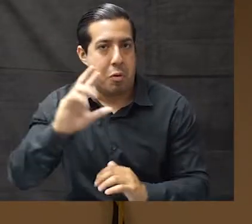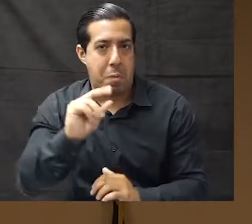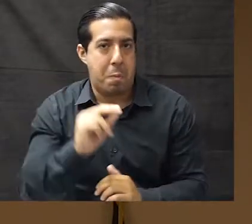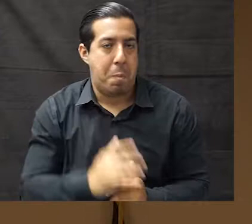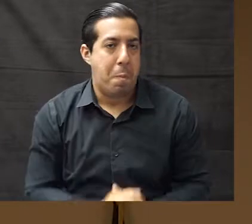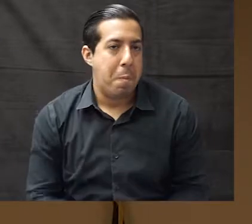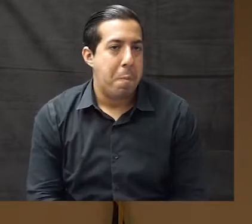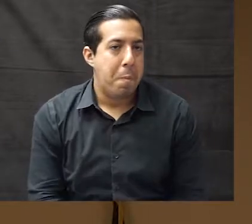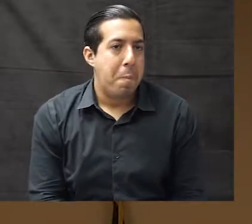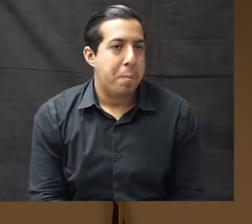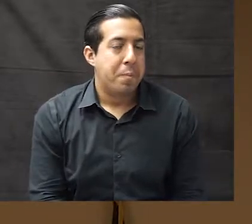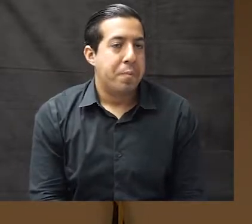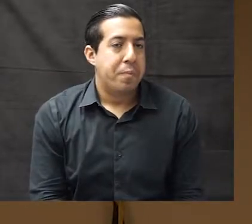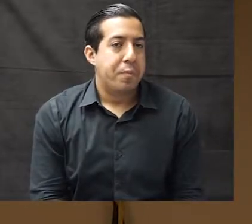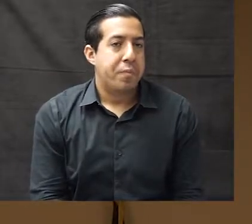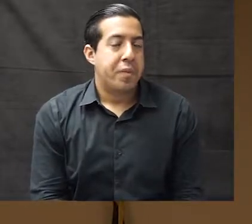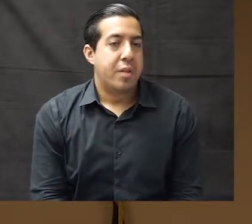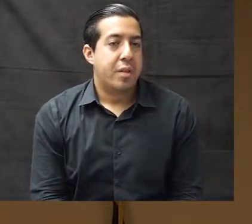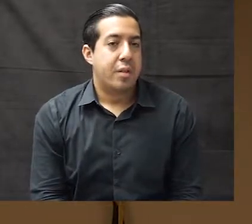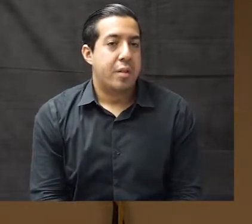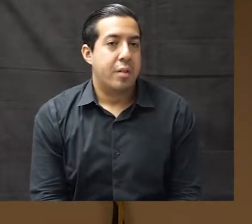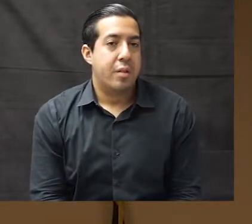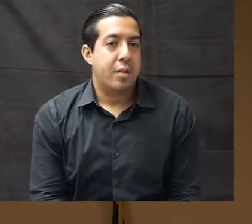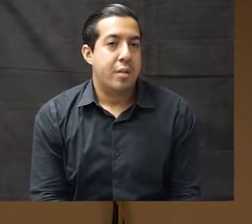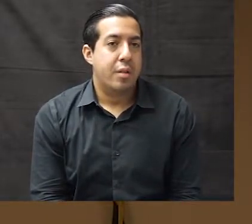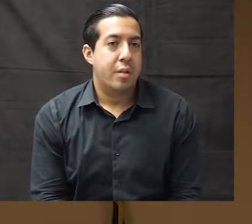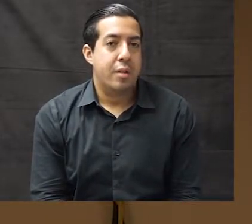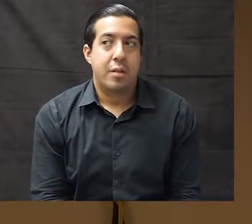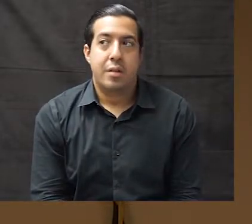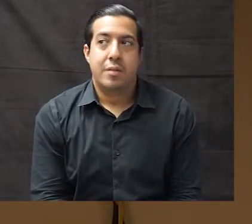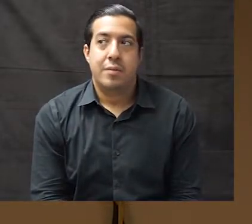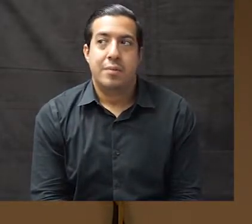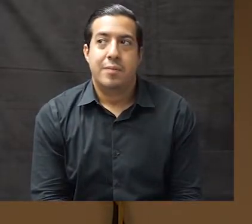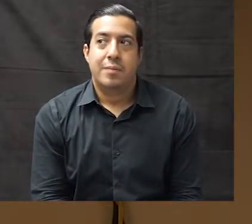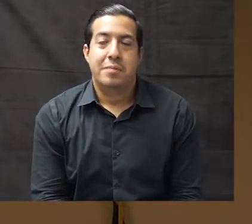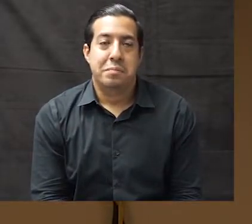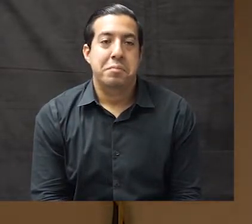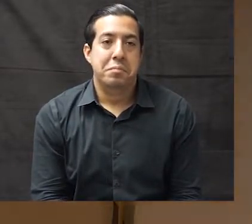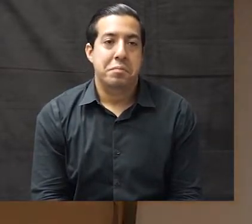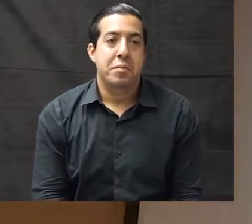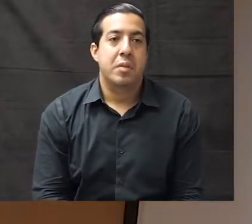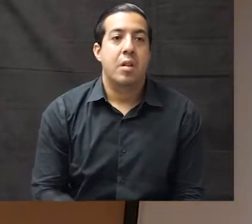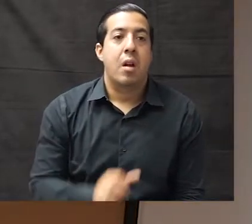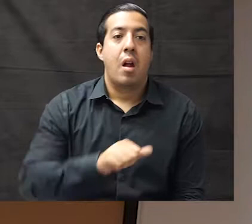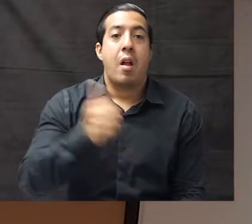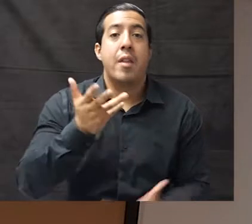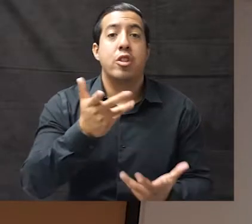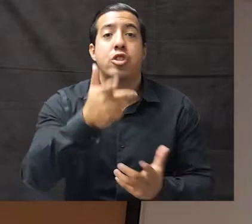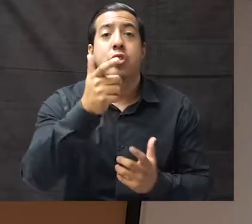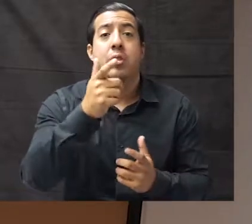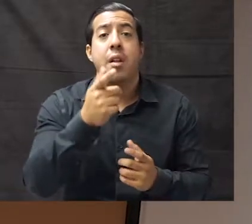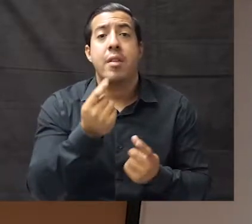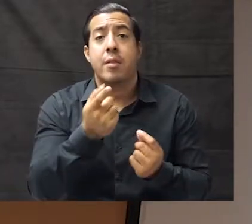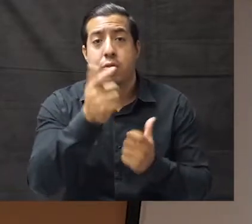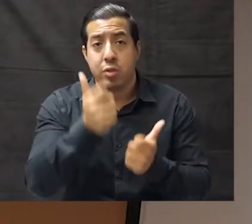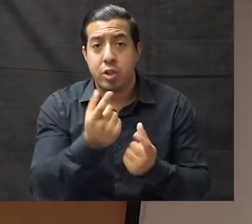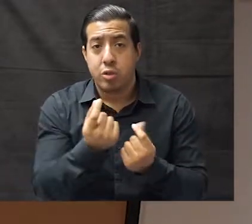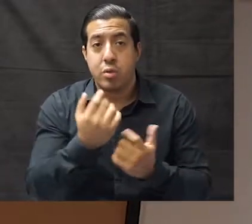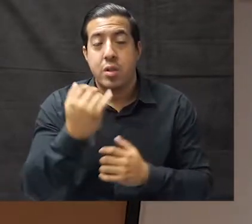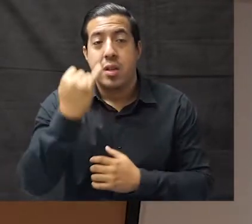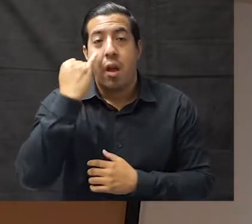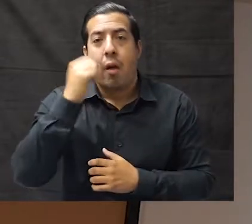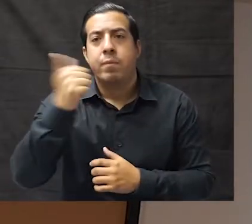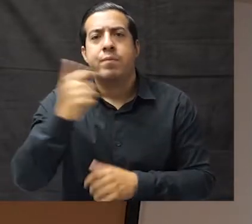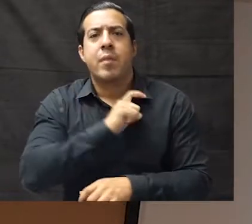drug, don't open the package. That's probably your first, foremost, and best protection of it is just don't open the package. When you open